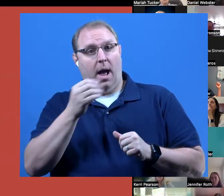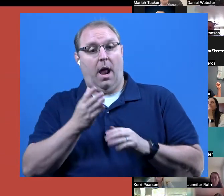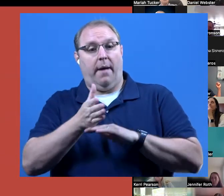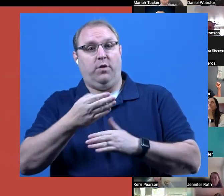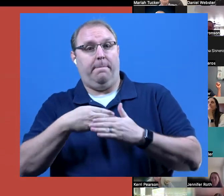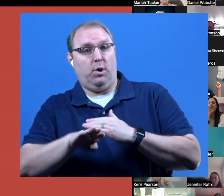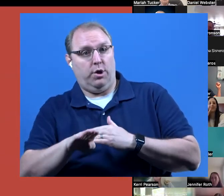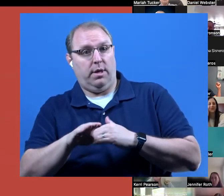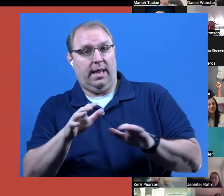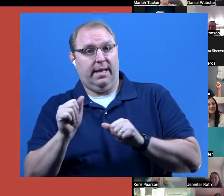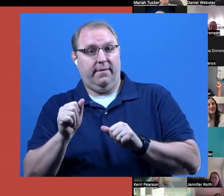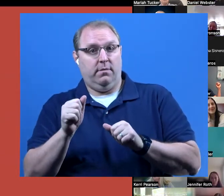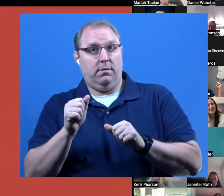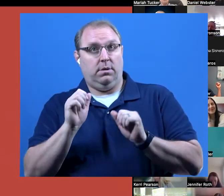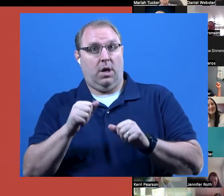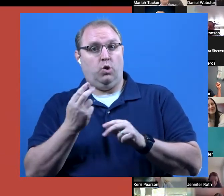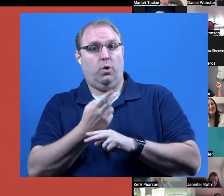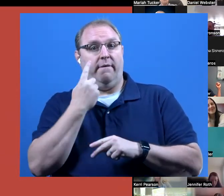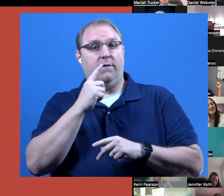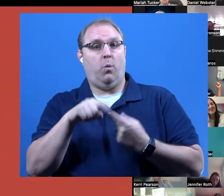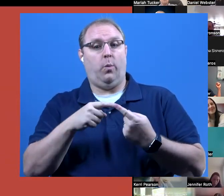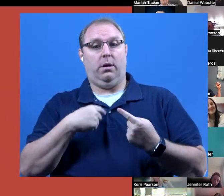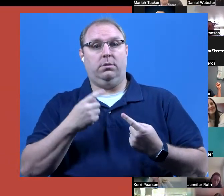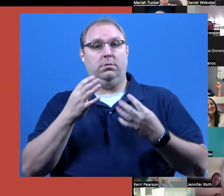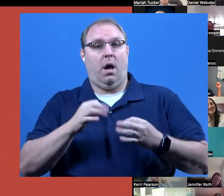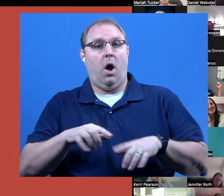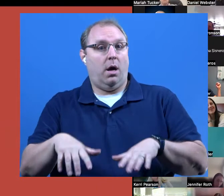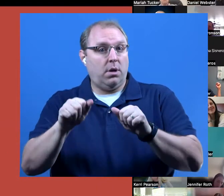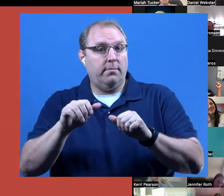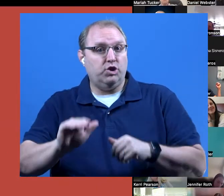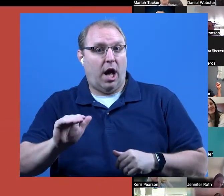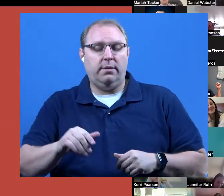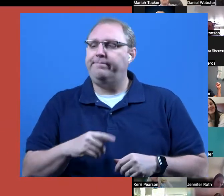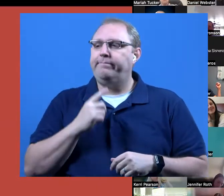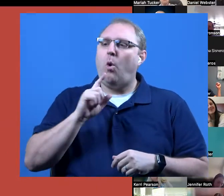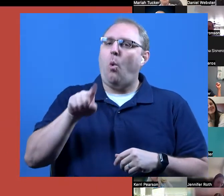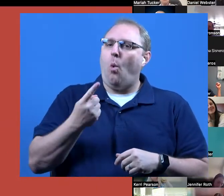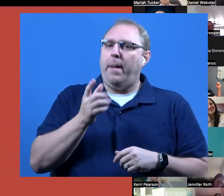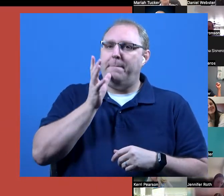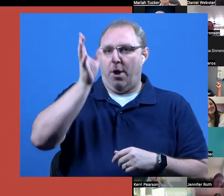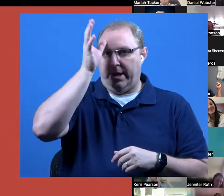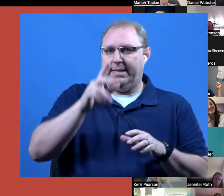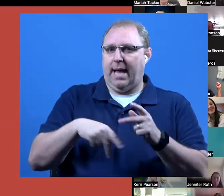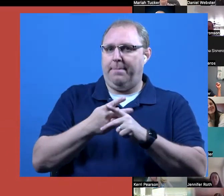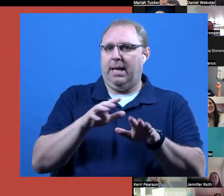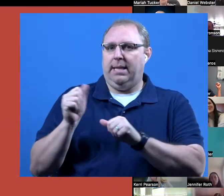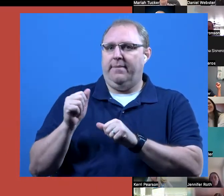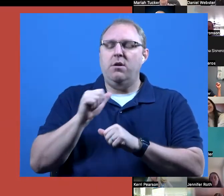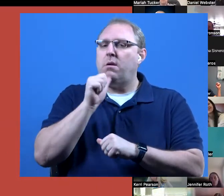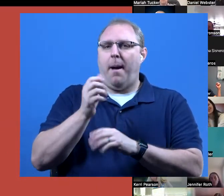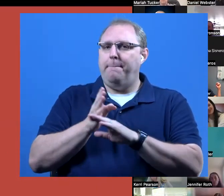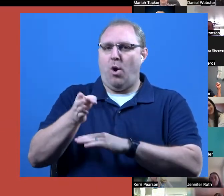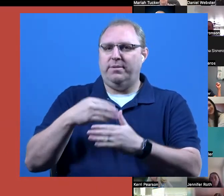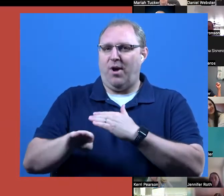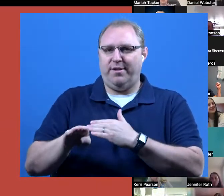the parental leave, not postpartum leave, because no one involved in that situation has given birth.